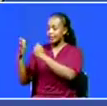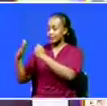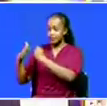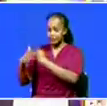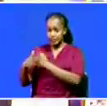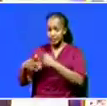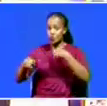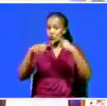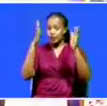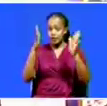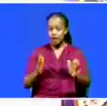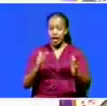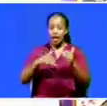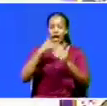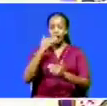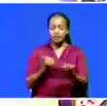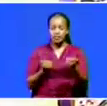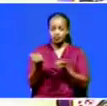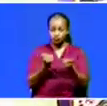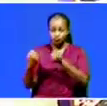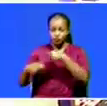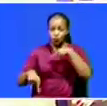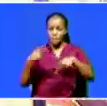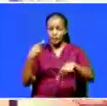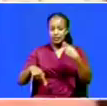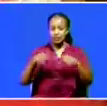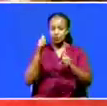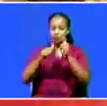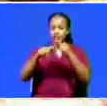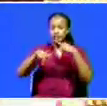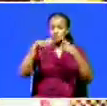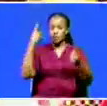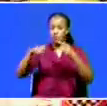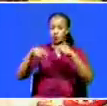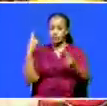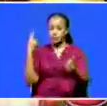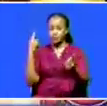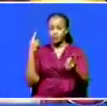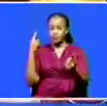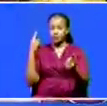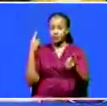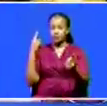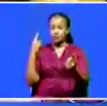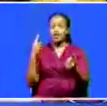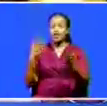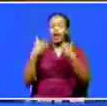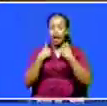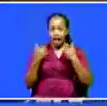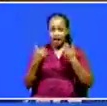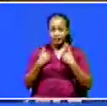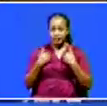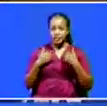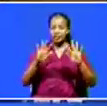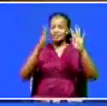returning Safari Rally into the World Rally Calendar. The chairman of the Kenya Motorsport Federation was feted during the National